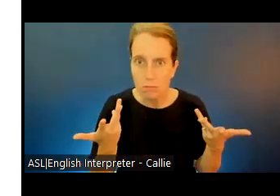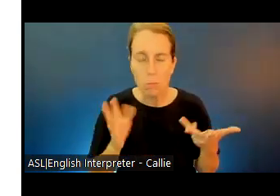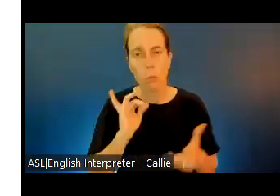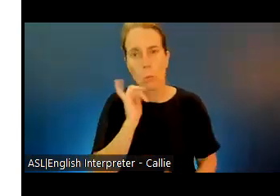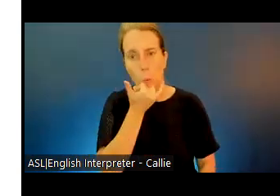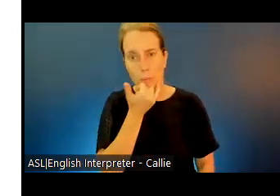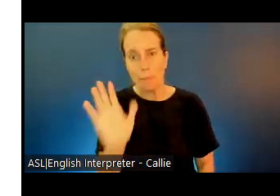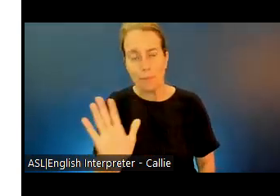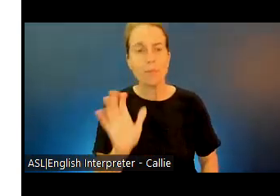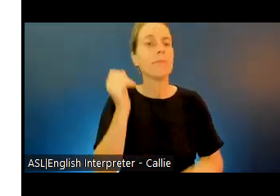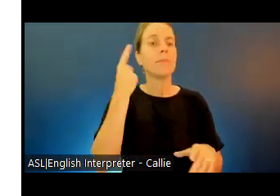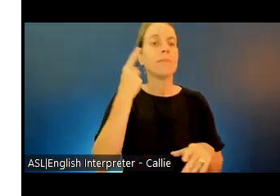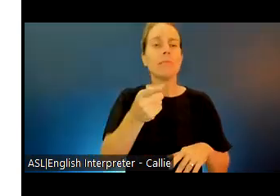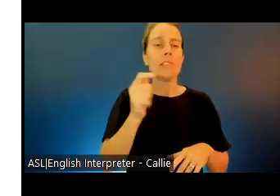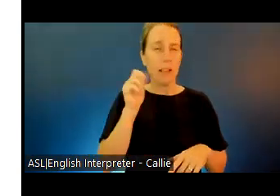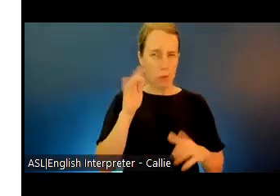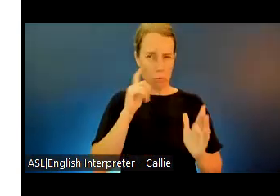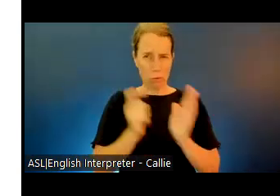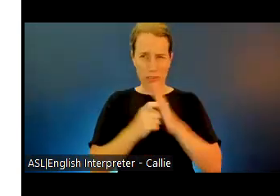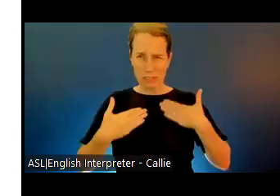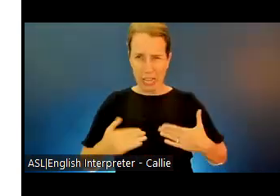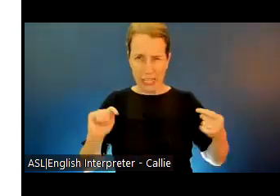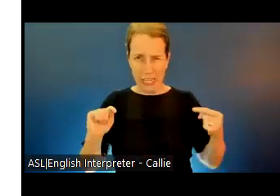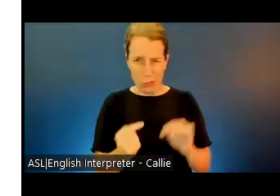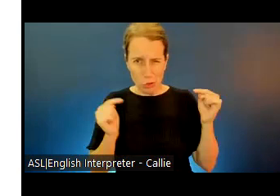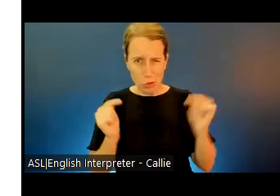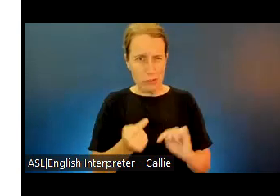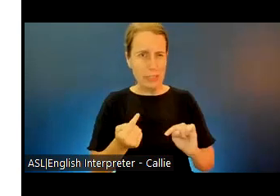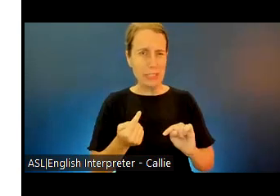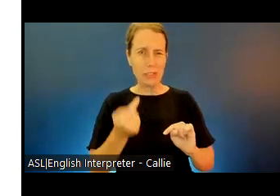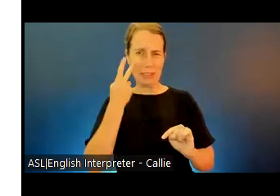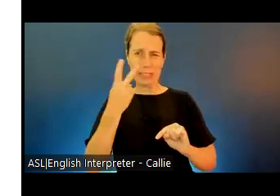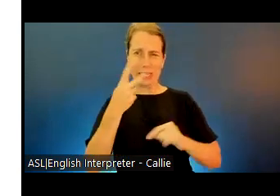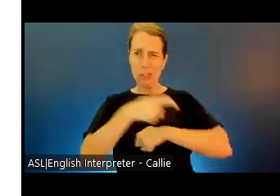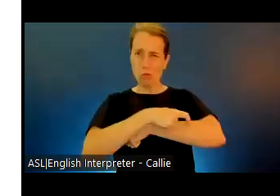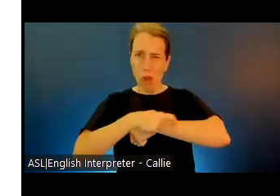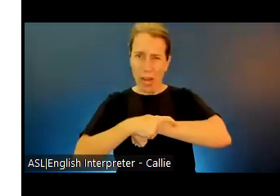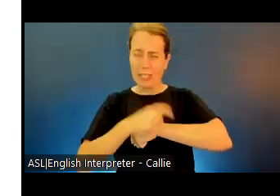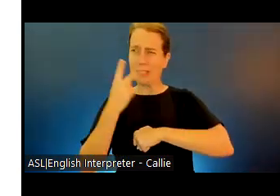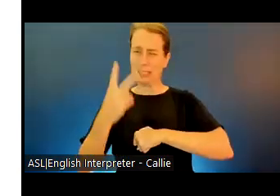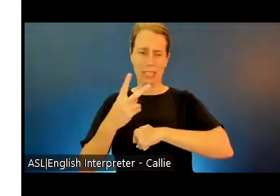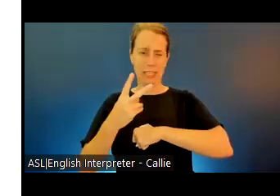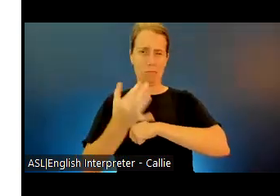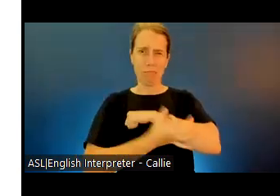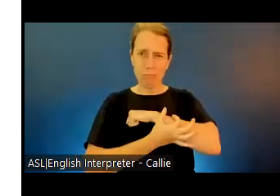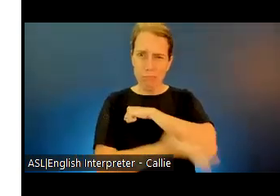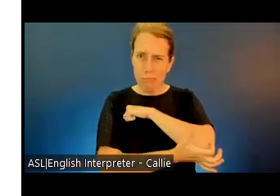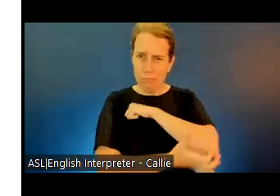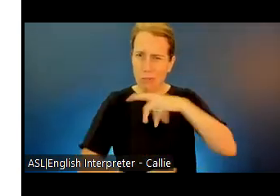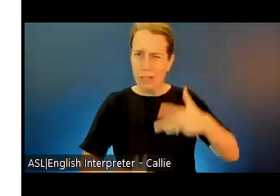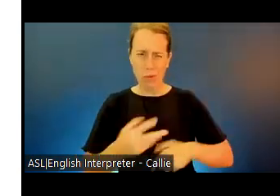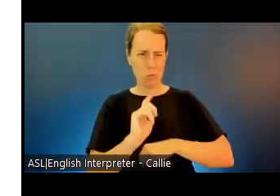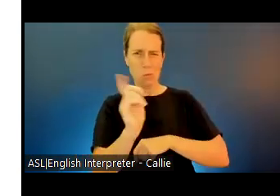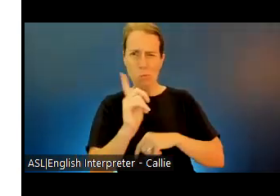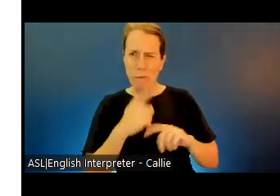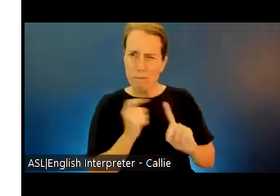technical term for it is injuries of unknown origin, those can be signs that abuse may be occurring, and you may want to start asking the